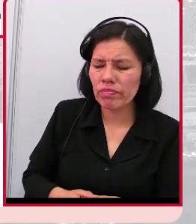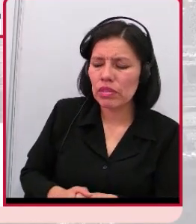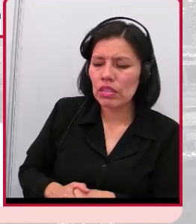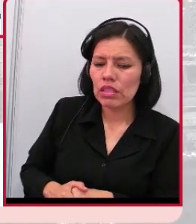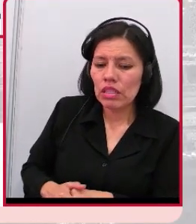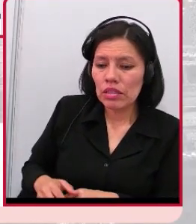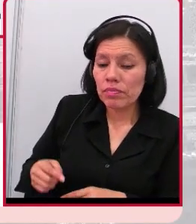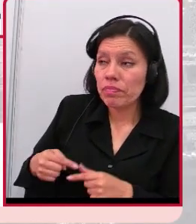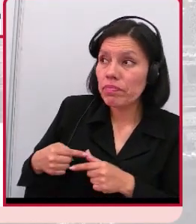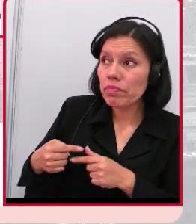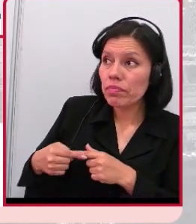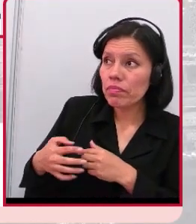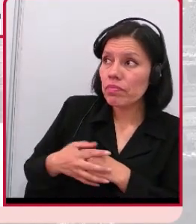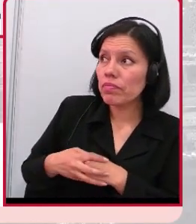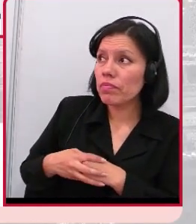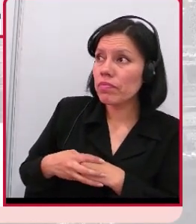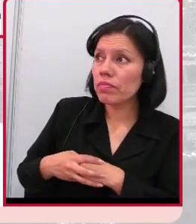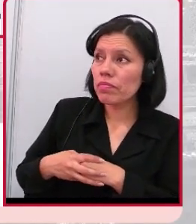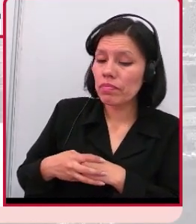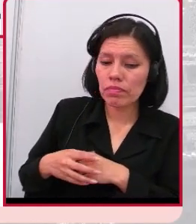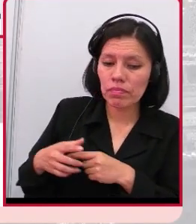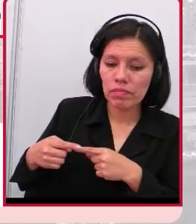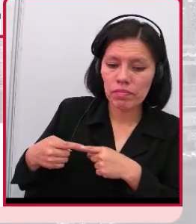day, average.